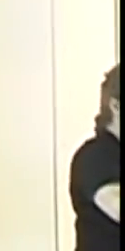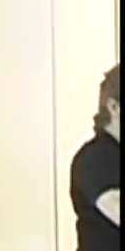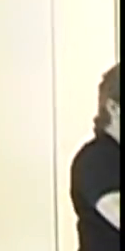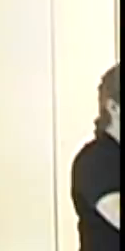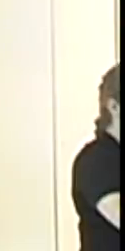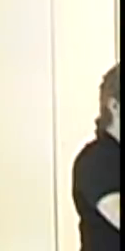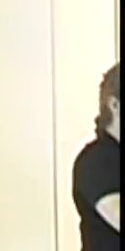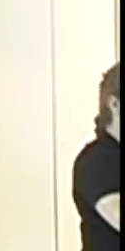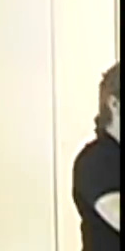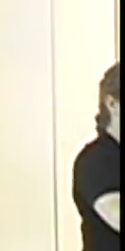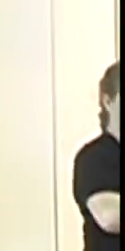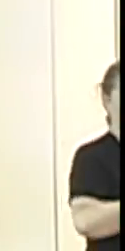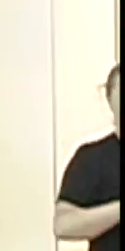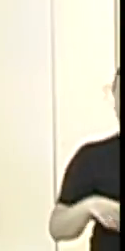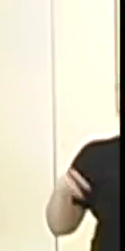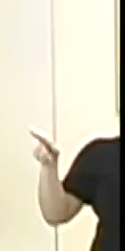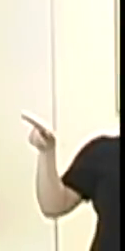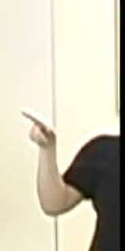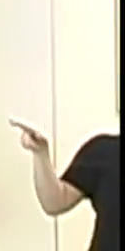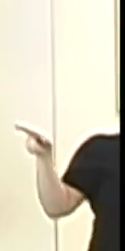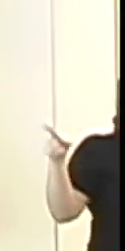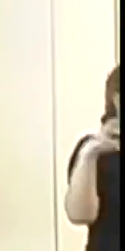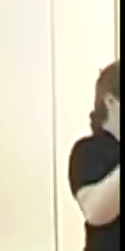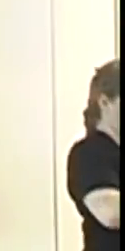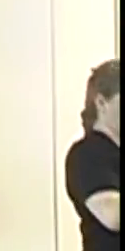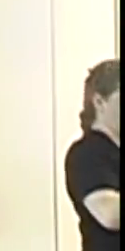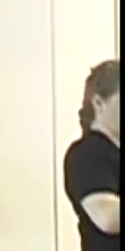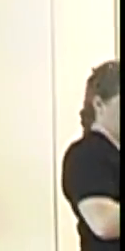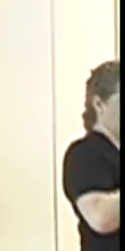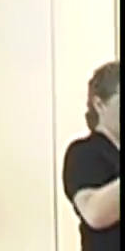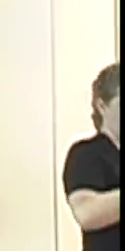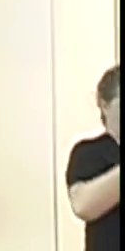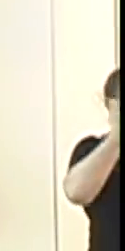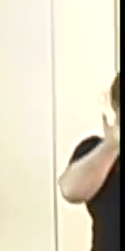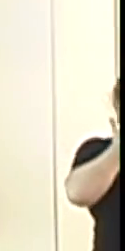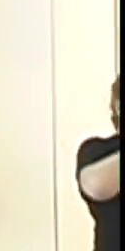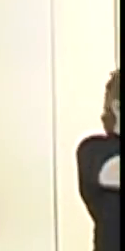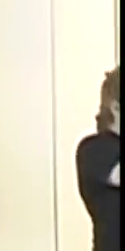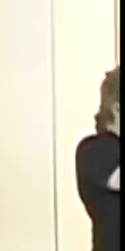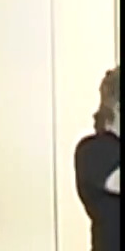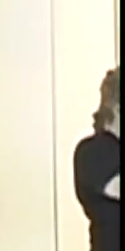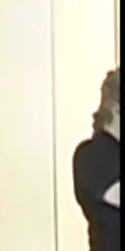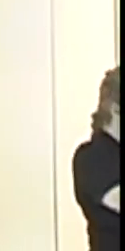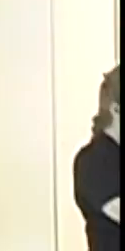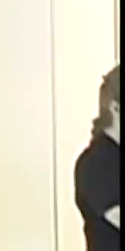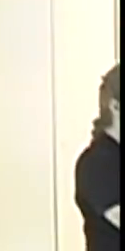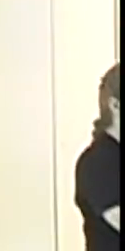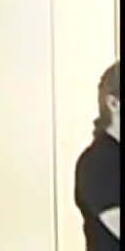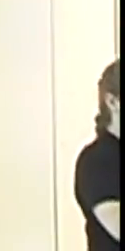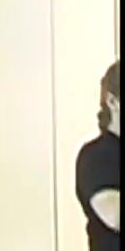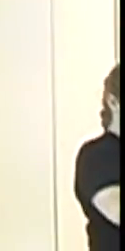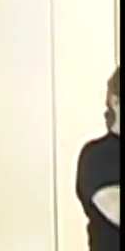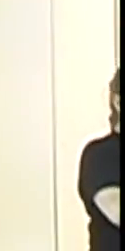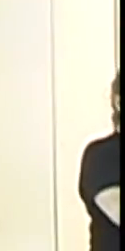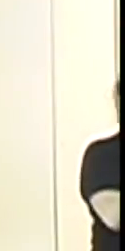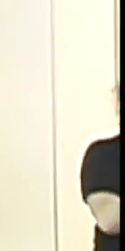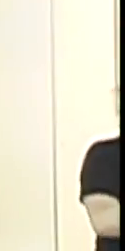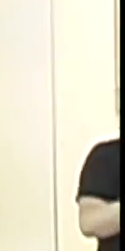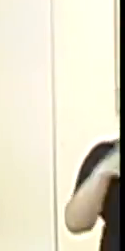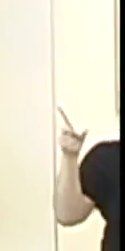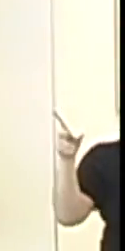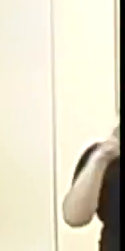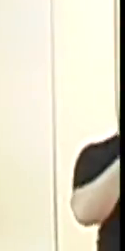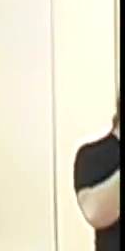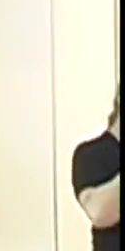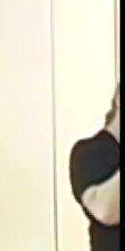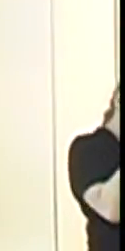that have movement at each of these particular joints of the arm, and that is largely restricted to those particular joints